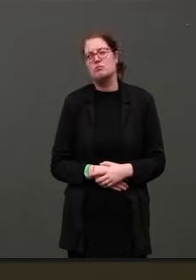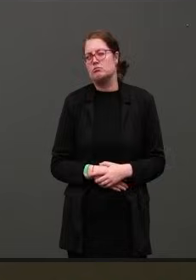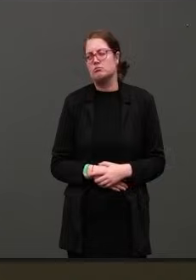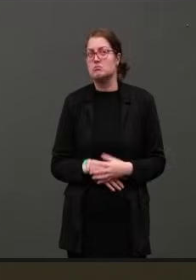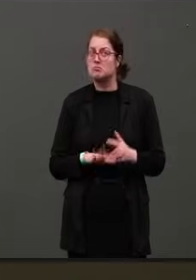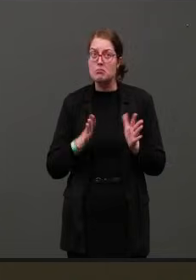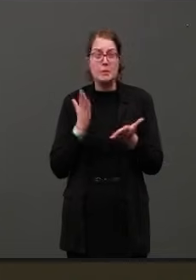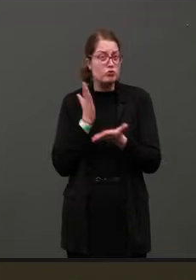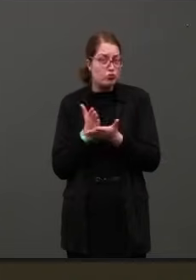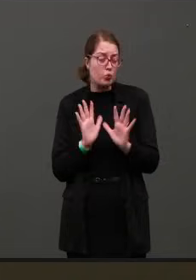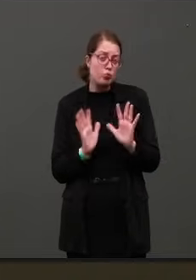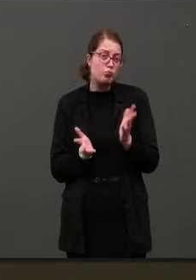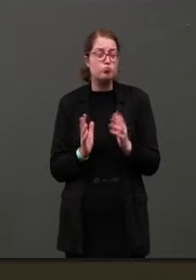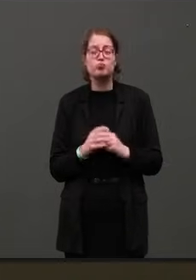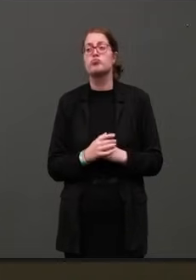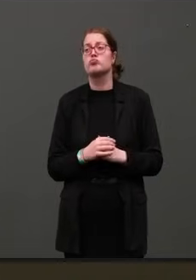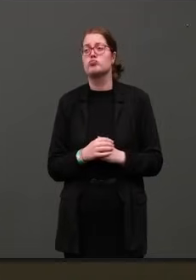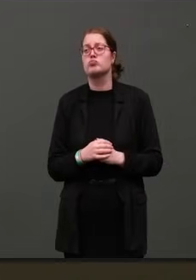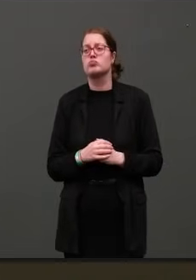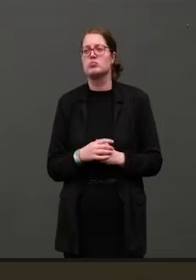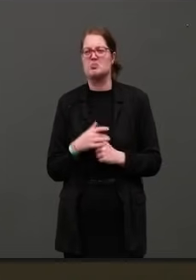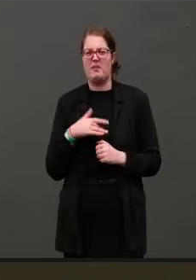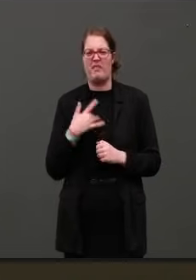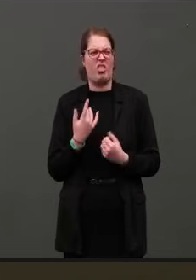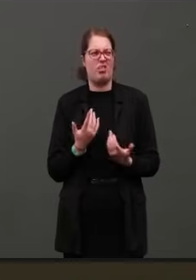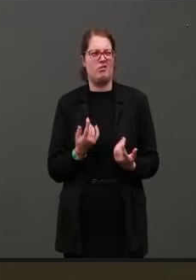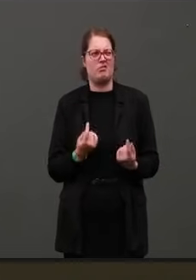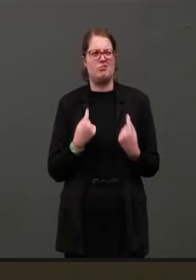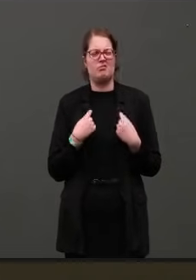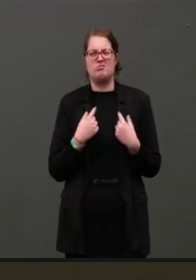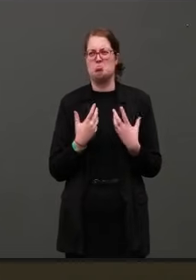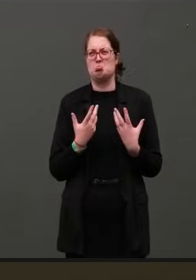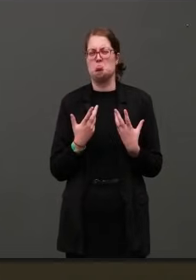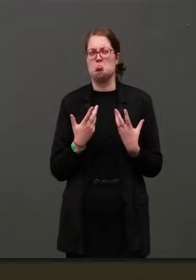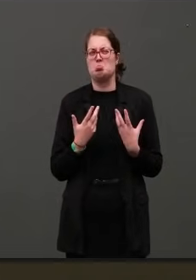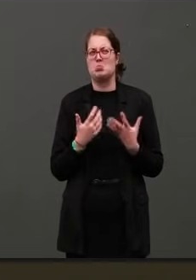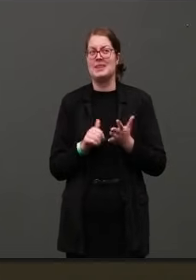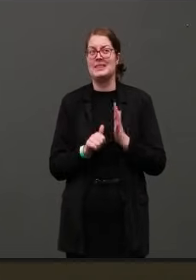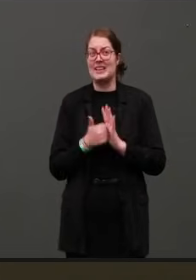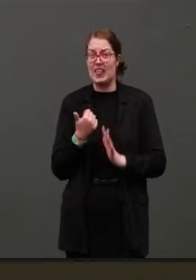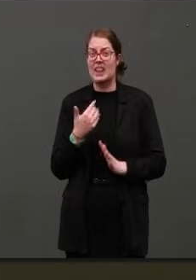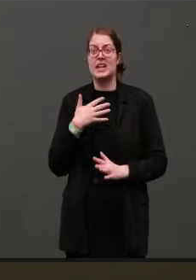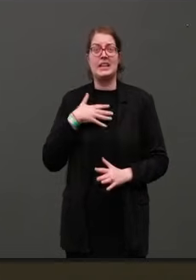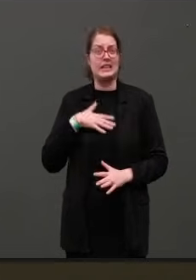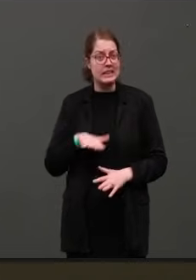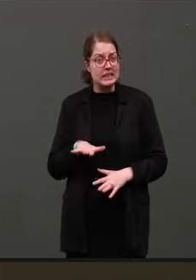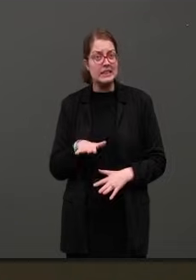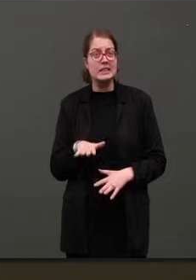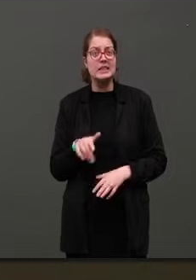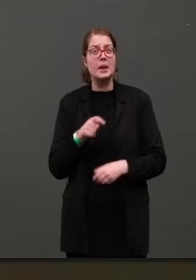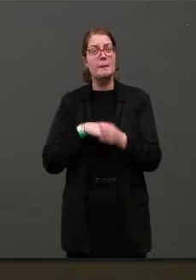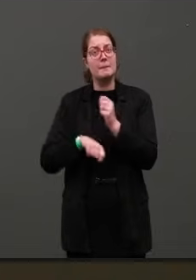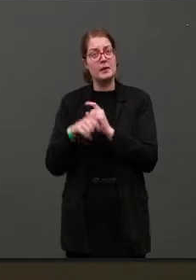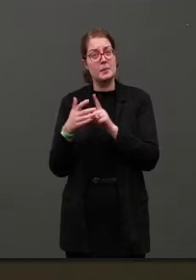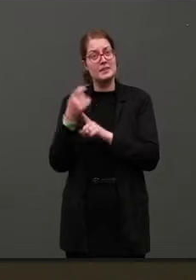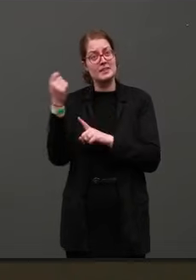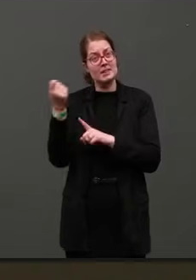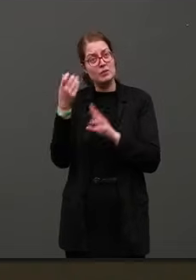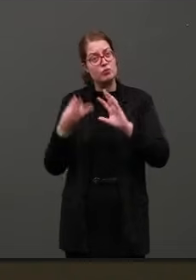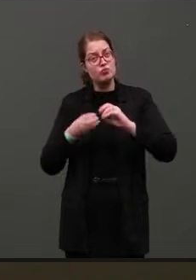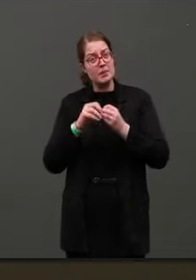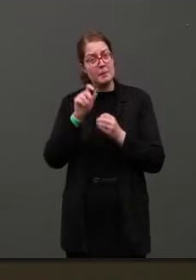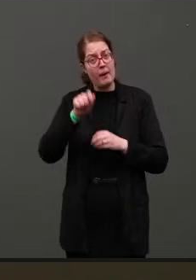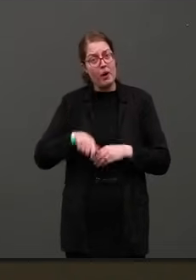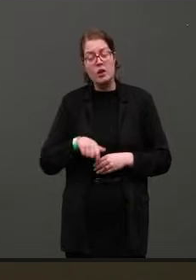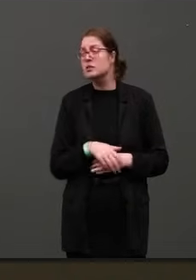way it does us a disservice, because while talent may be necessary to be a successful creative, to be honest, the